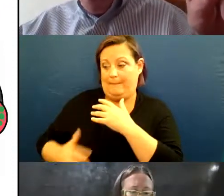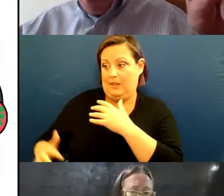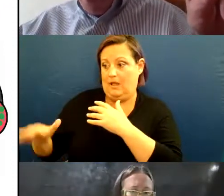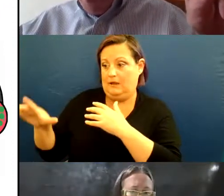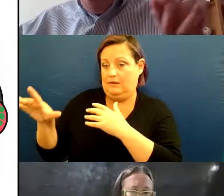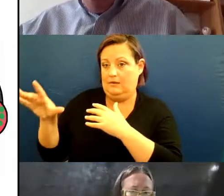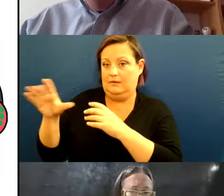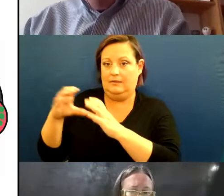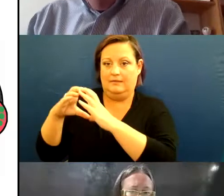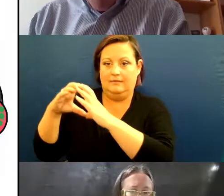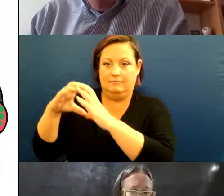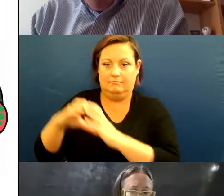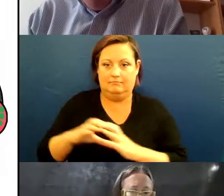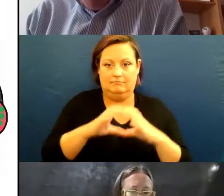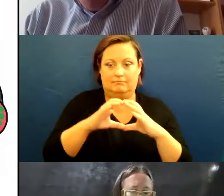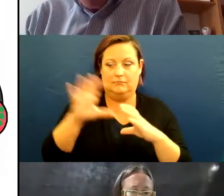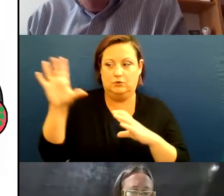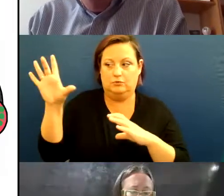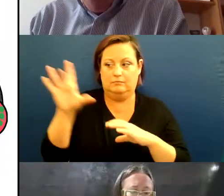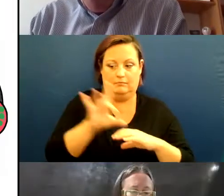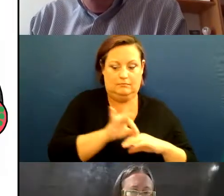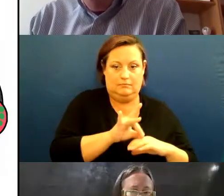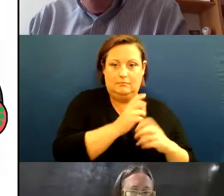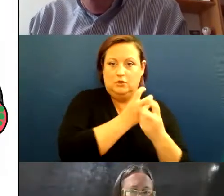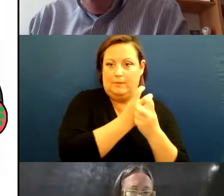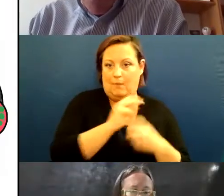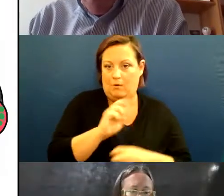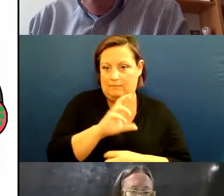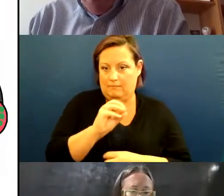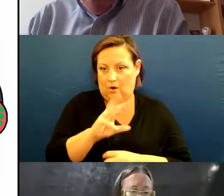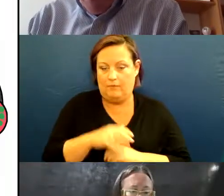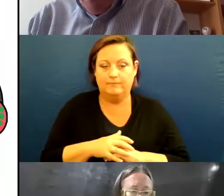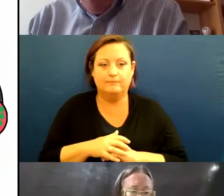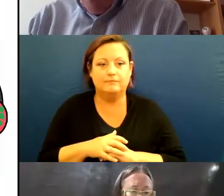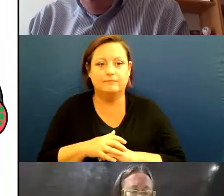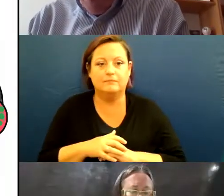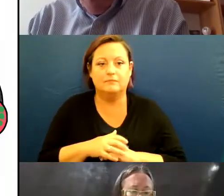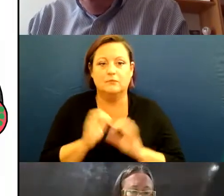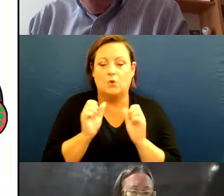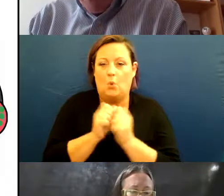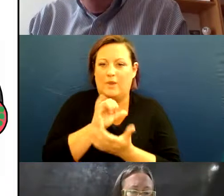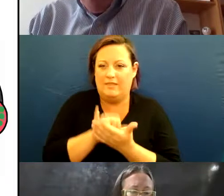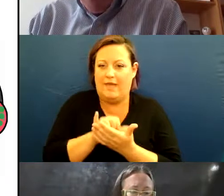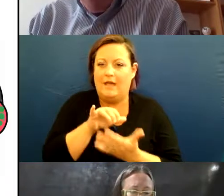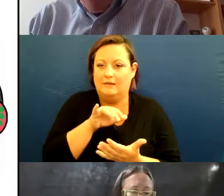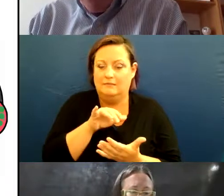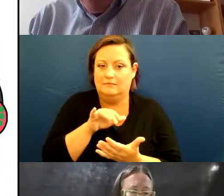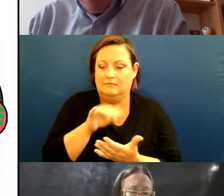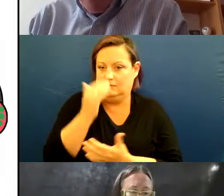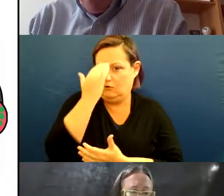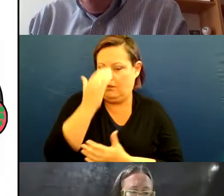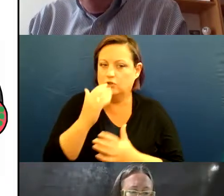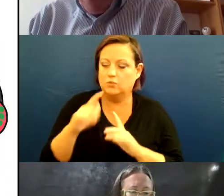marrow. So we started a collaboration with him. We ended up